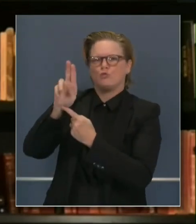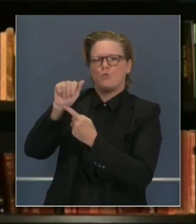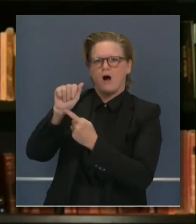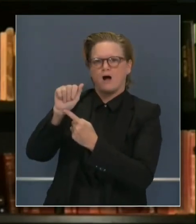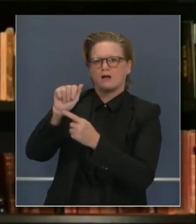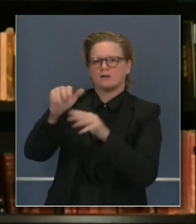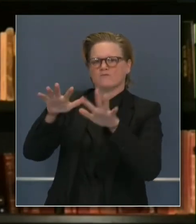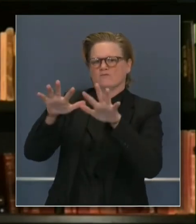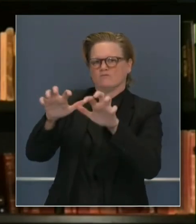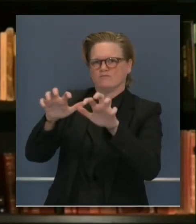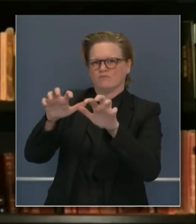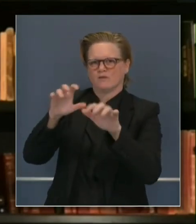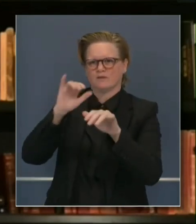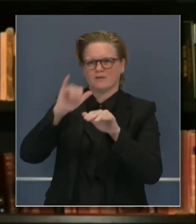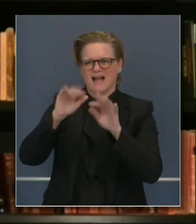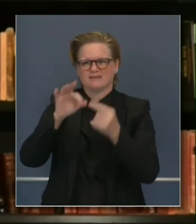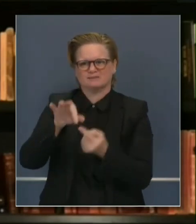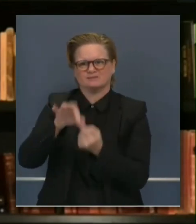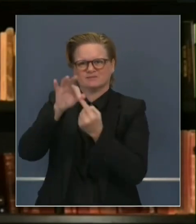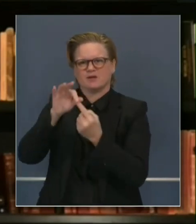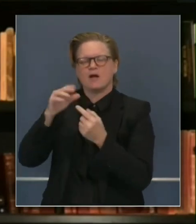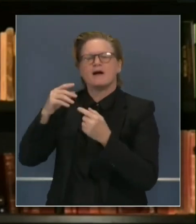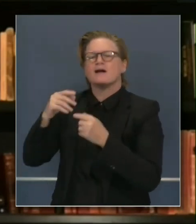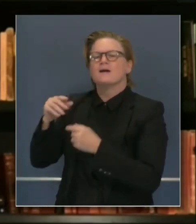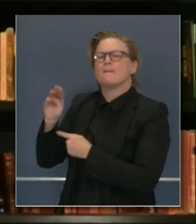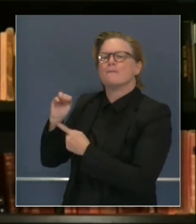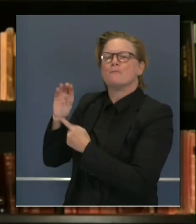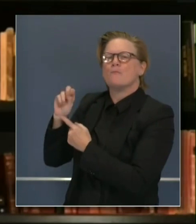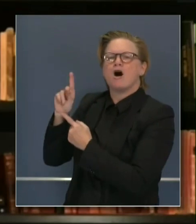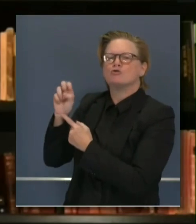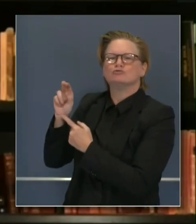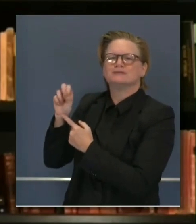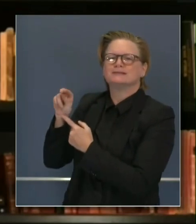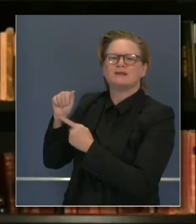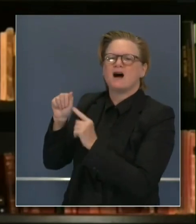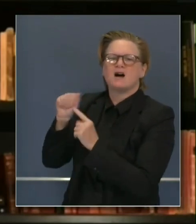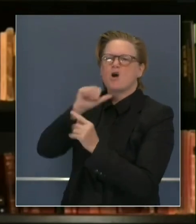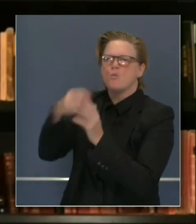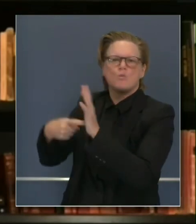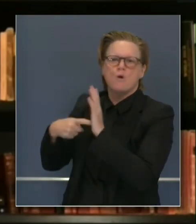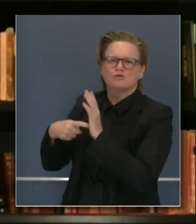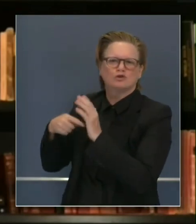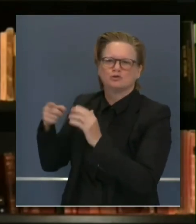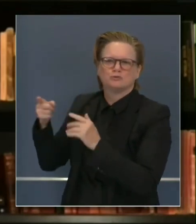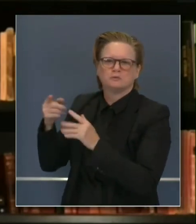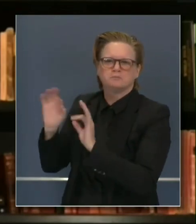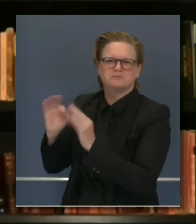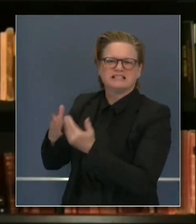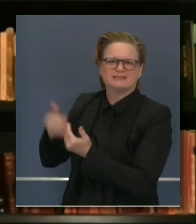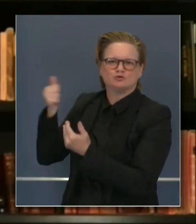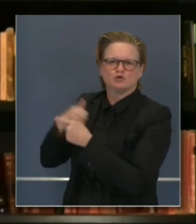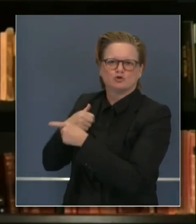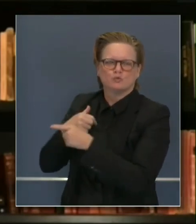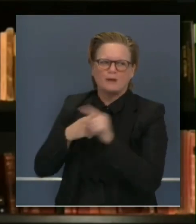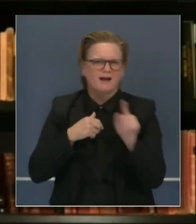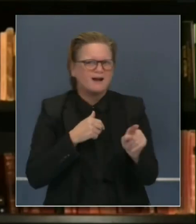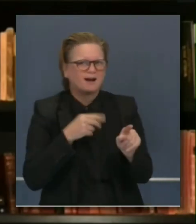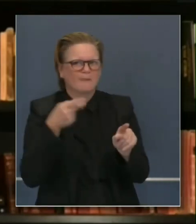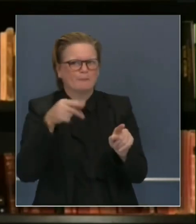with Moderna, and we hope easier still with some of the vaccines that are on the horizon. But we have ordered, and I mentioned